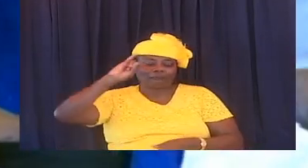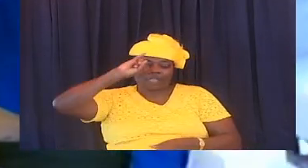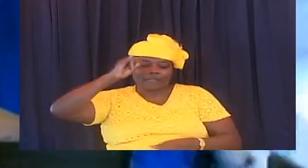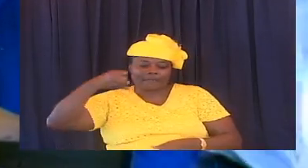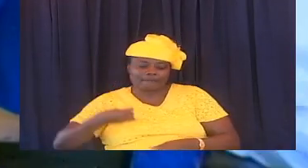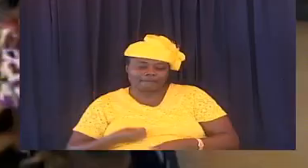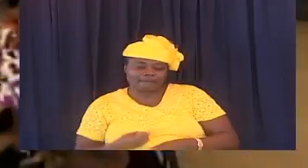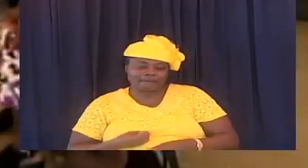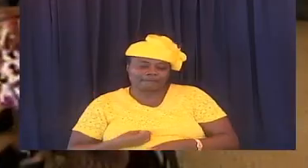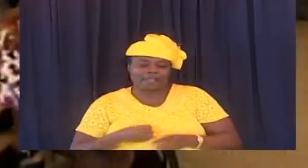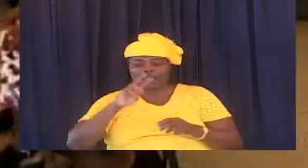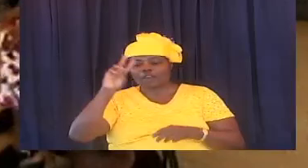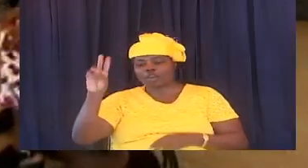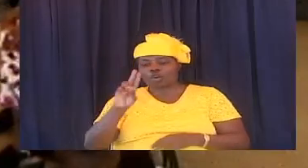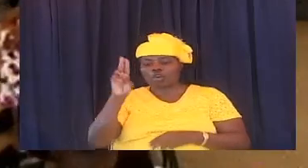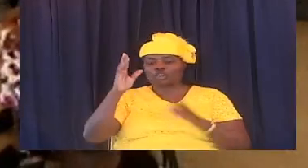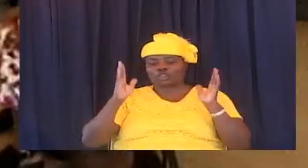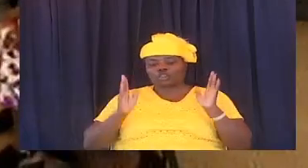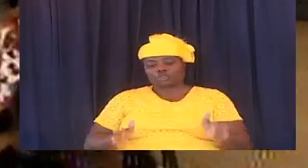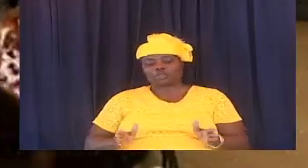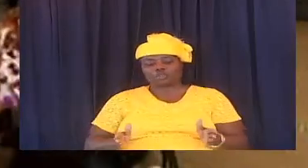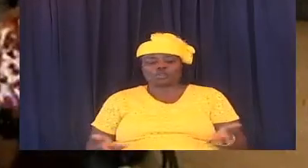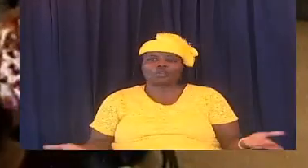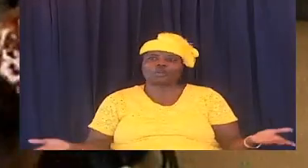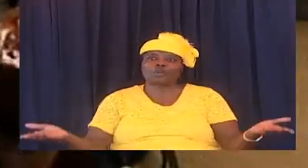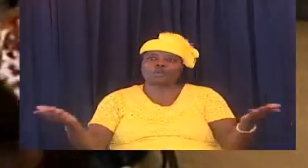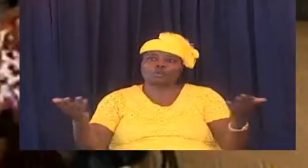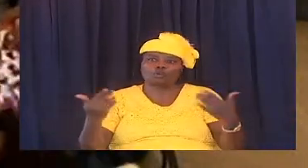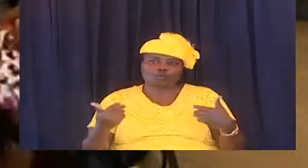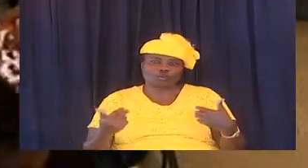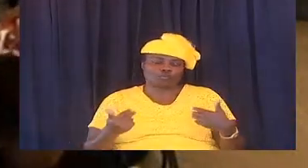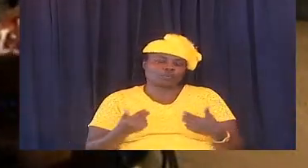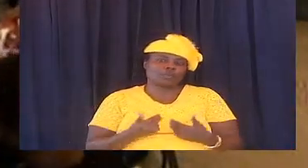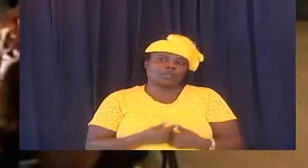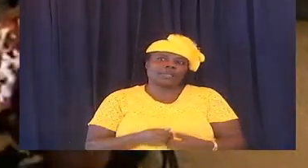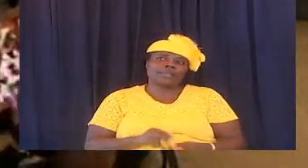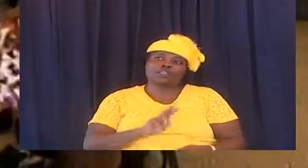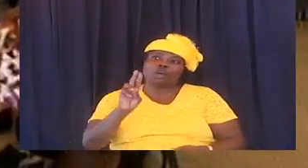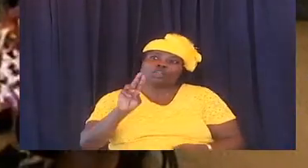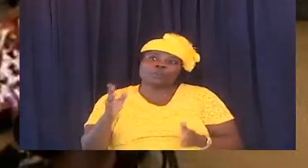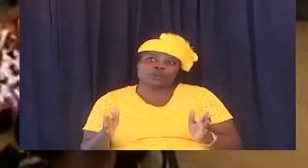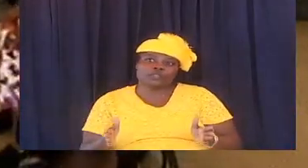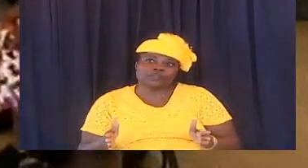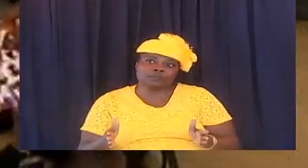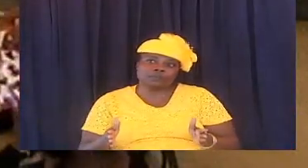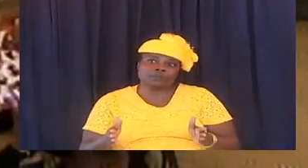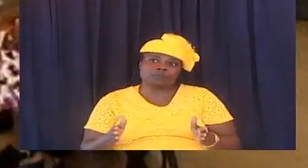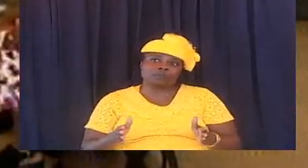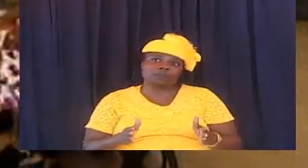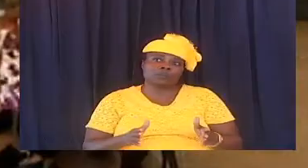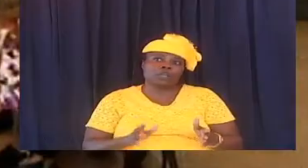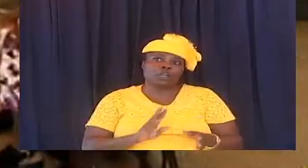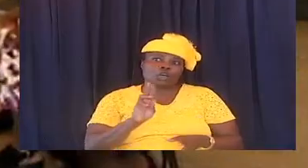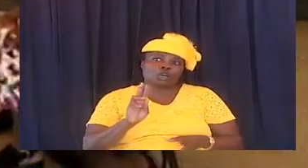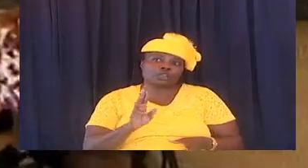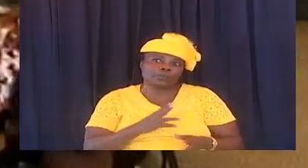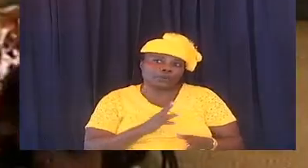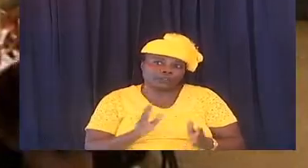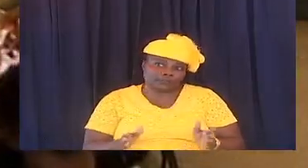Hallelujah. We're not going to be on this earth forever. We're just pilgrims passing